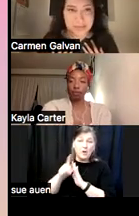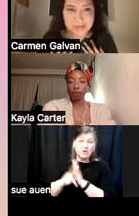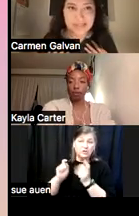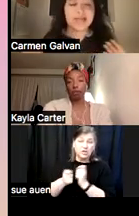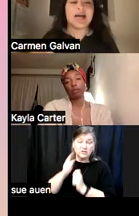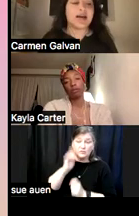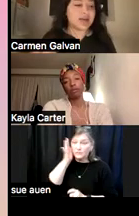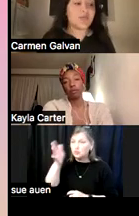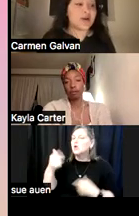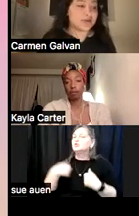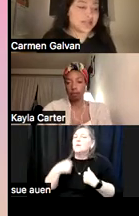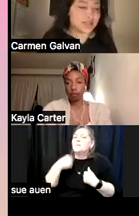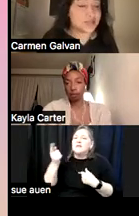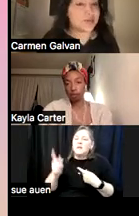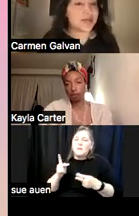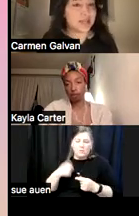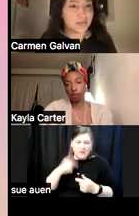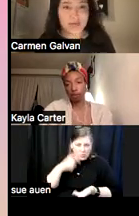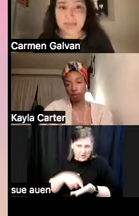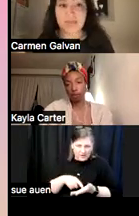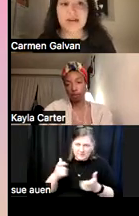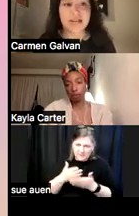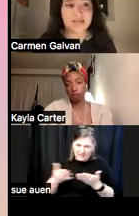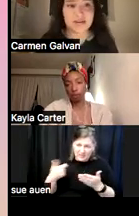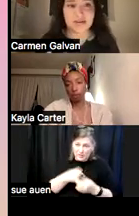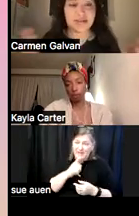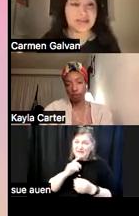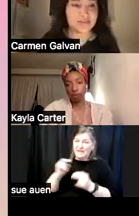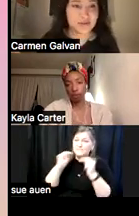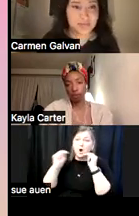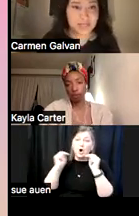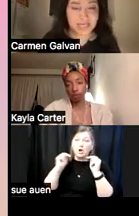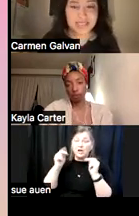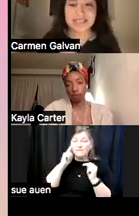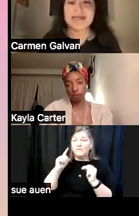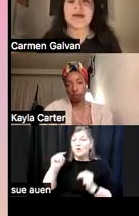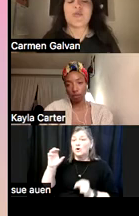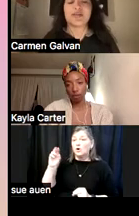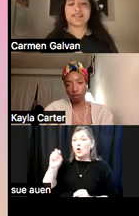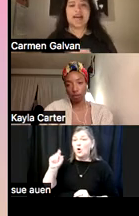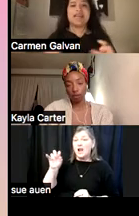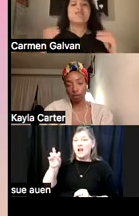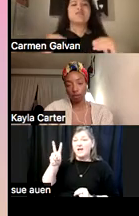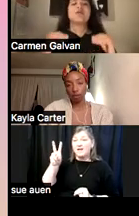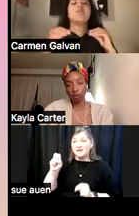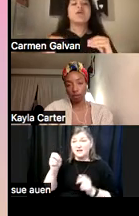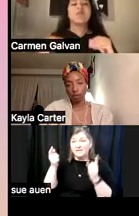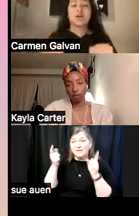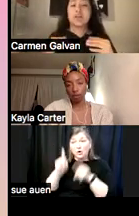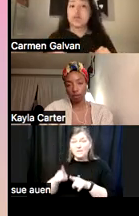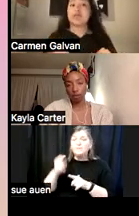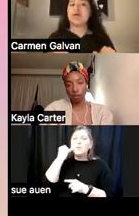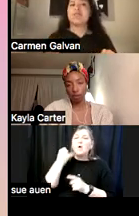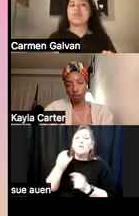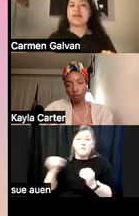like to tell people, and what I realized was a big thing when I did bargaining for collective agreement things, was that if the more